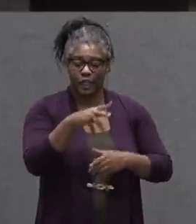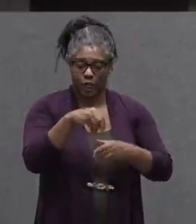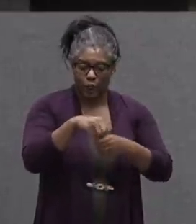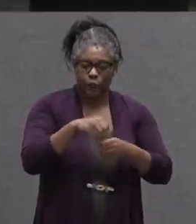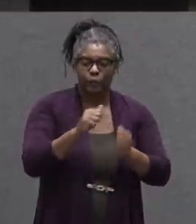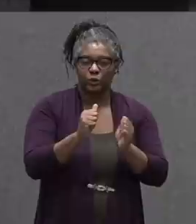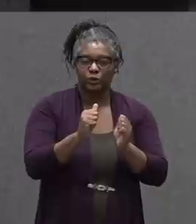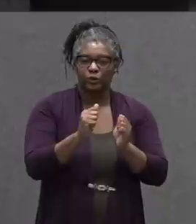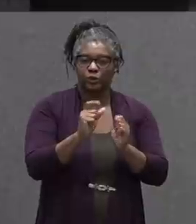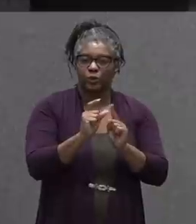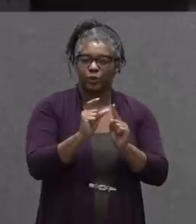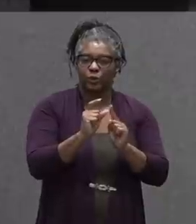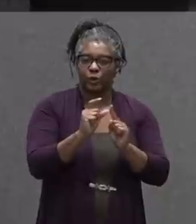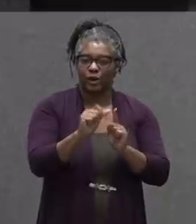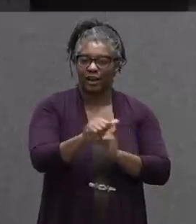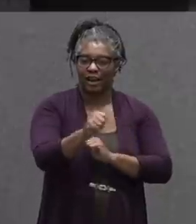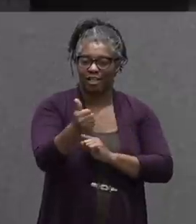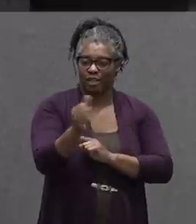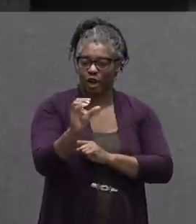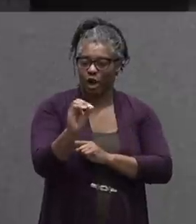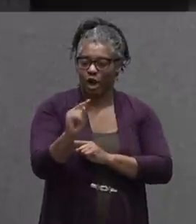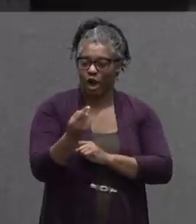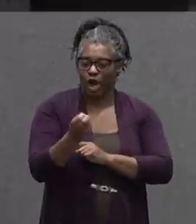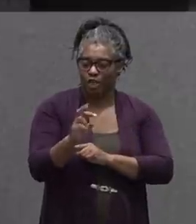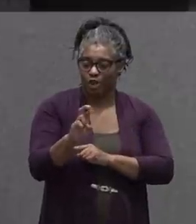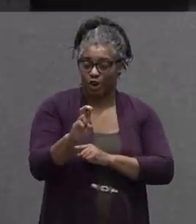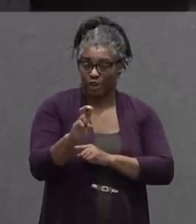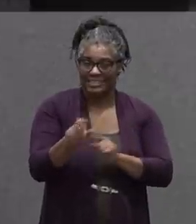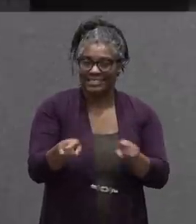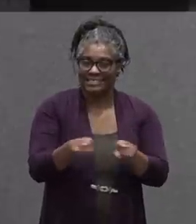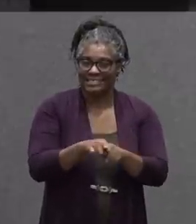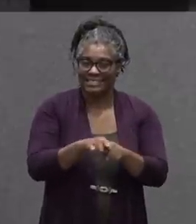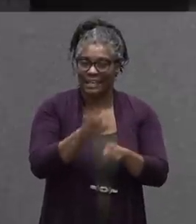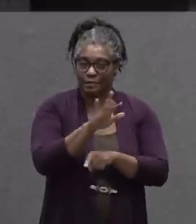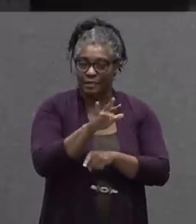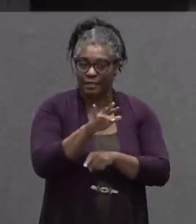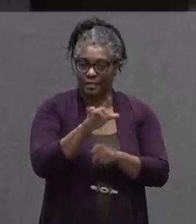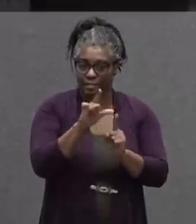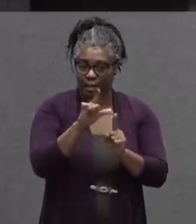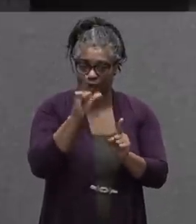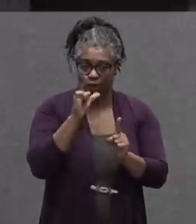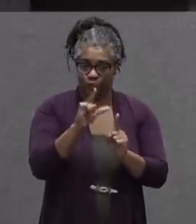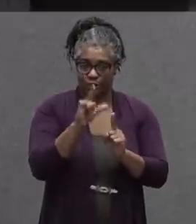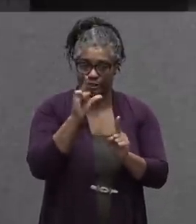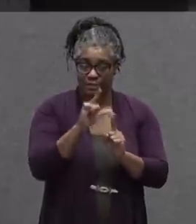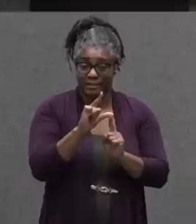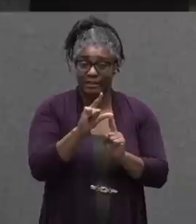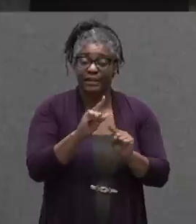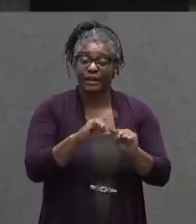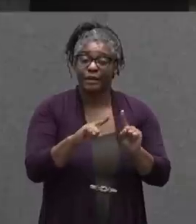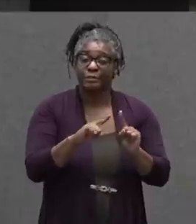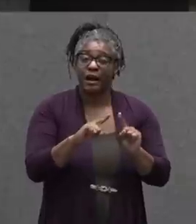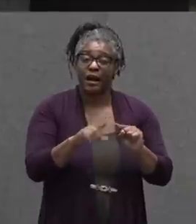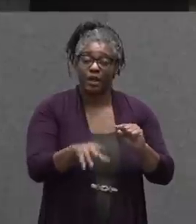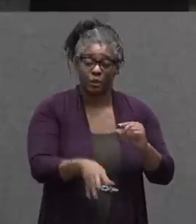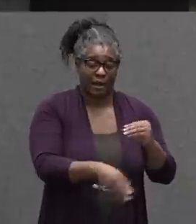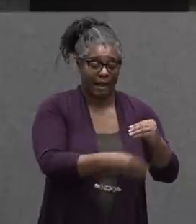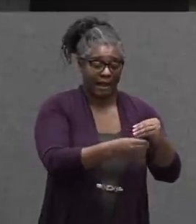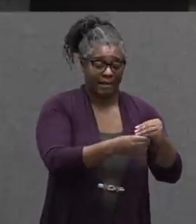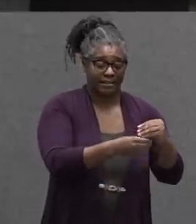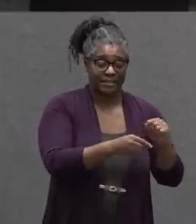it, right? They have the same letters, but then we add on two sounds at the beginning to make the